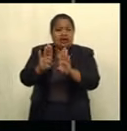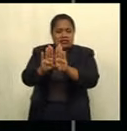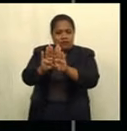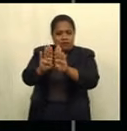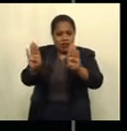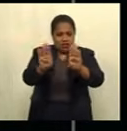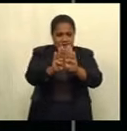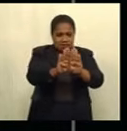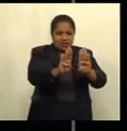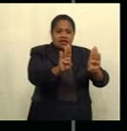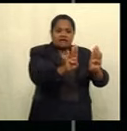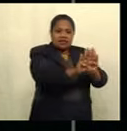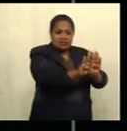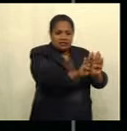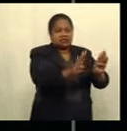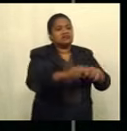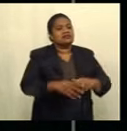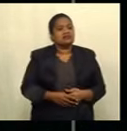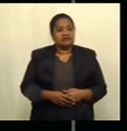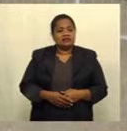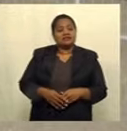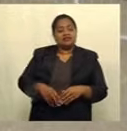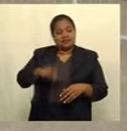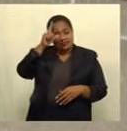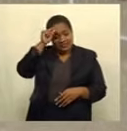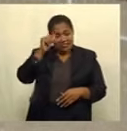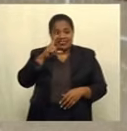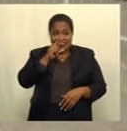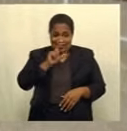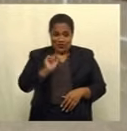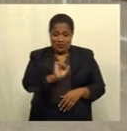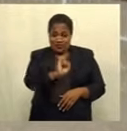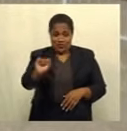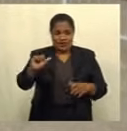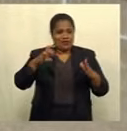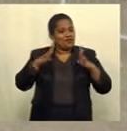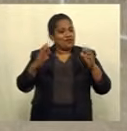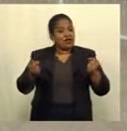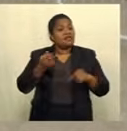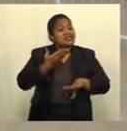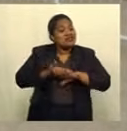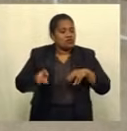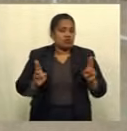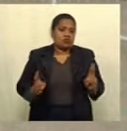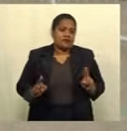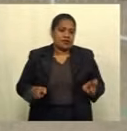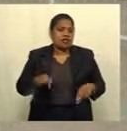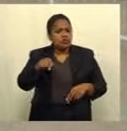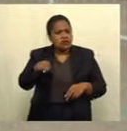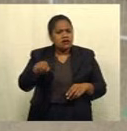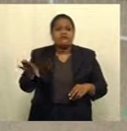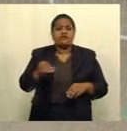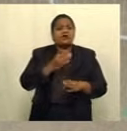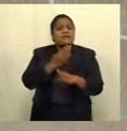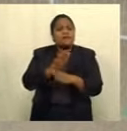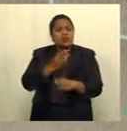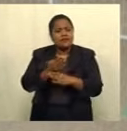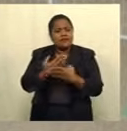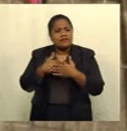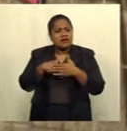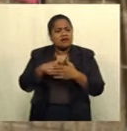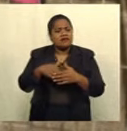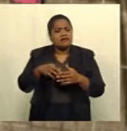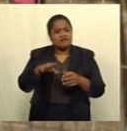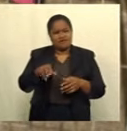Fijians can exercise their freedom in a new normal. This was highlighted by Minister for Employment Parveen Bala while